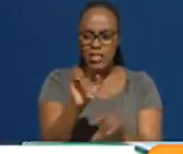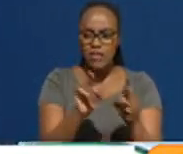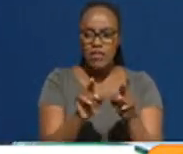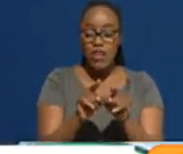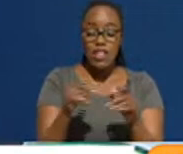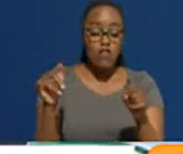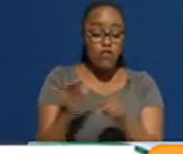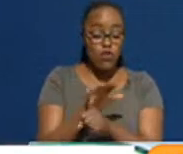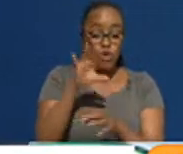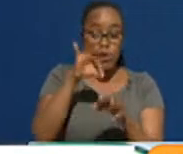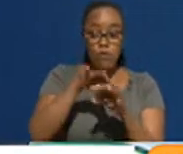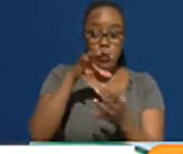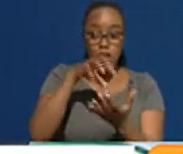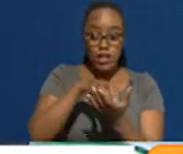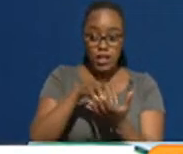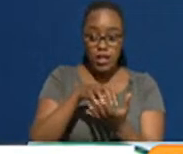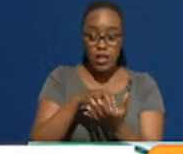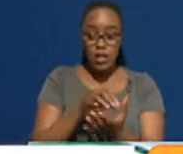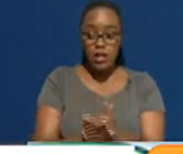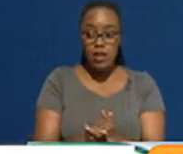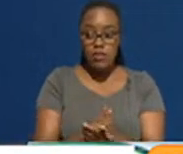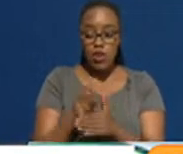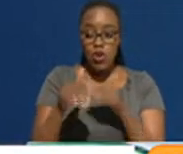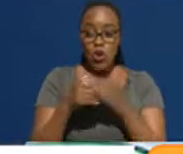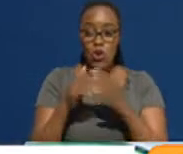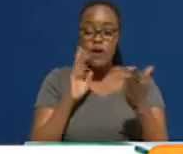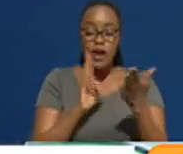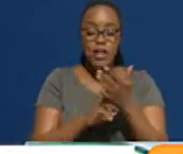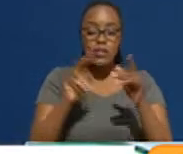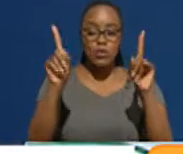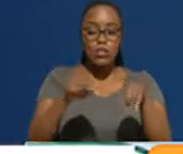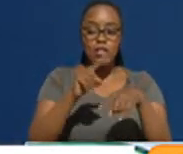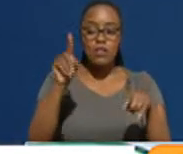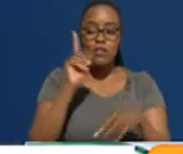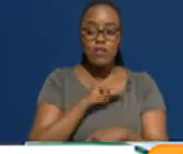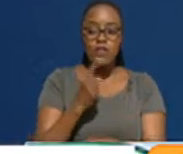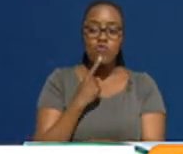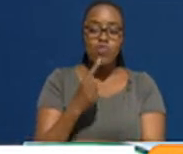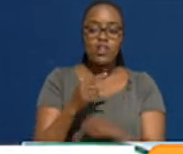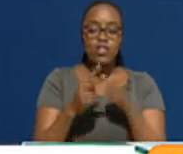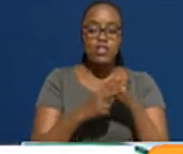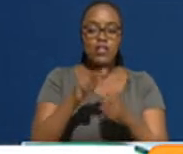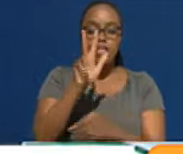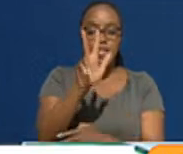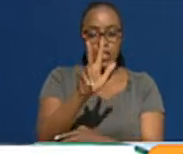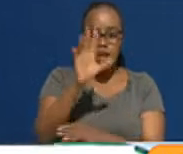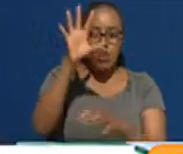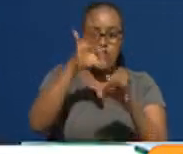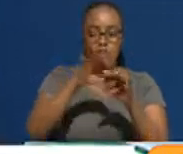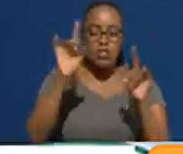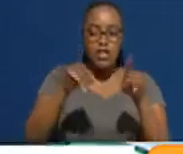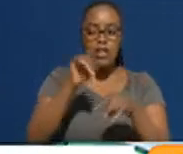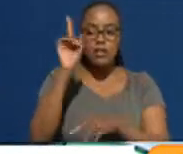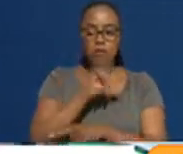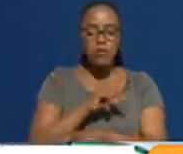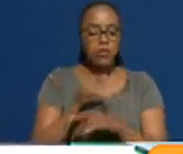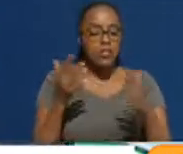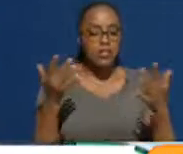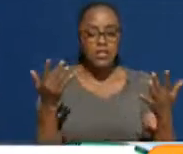whole polling station, in a place called Ngaka, all my results were cancelled. 173 votes were cancelled. Just like